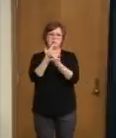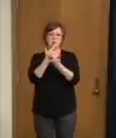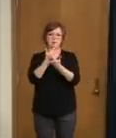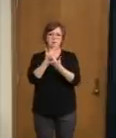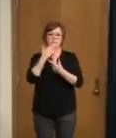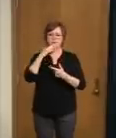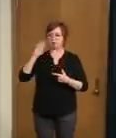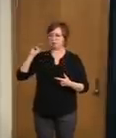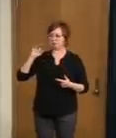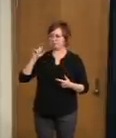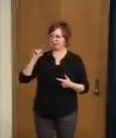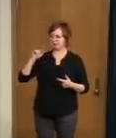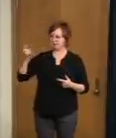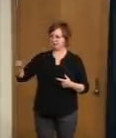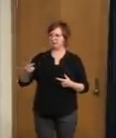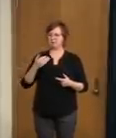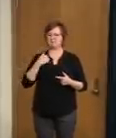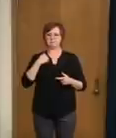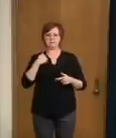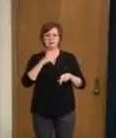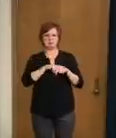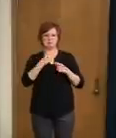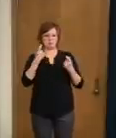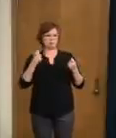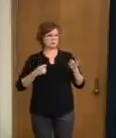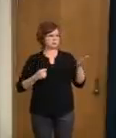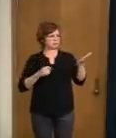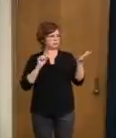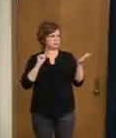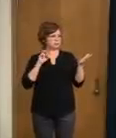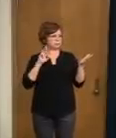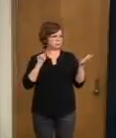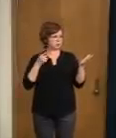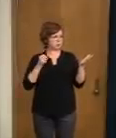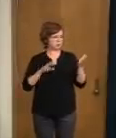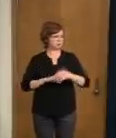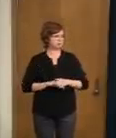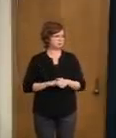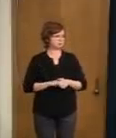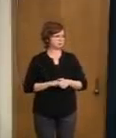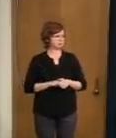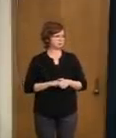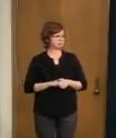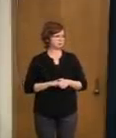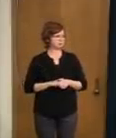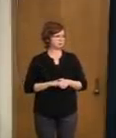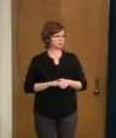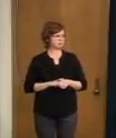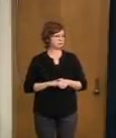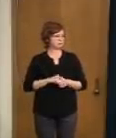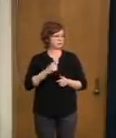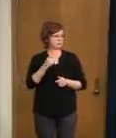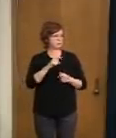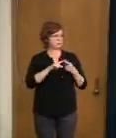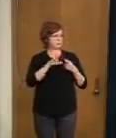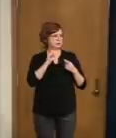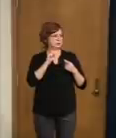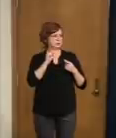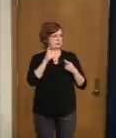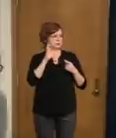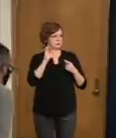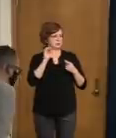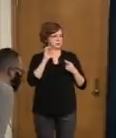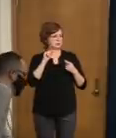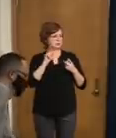turn it over for questions. We'll take time for questions in the room here. Arthur? This is for Scott and possibly